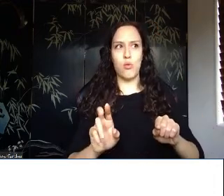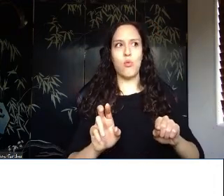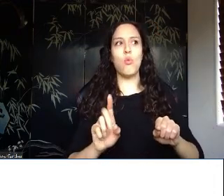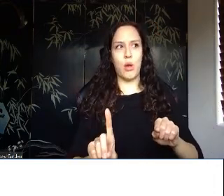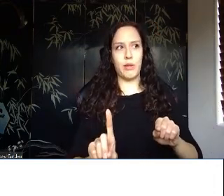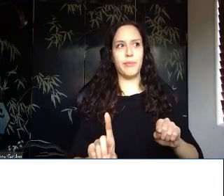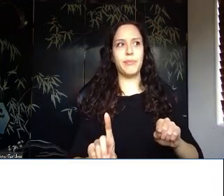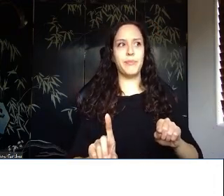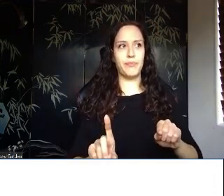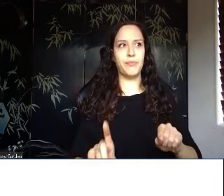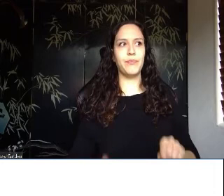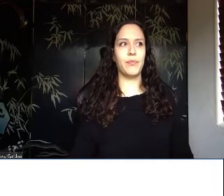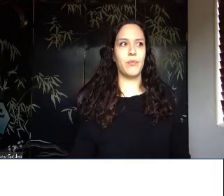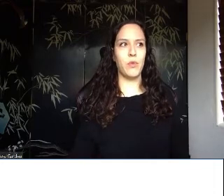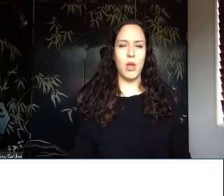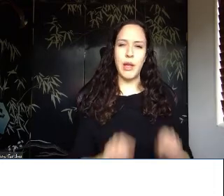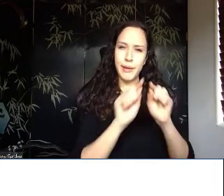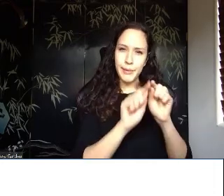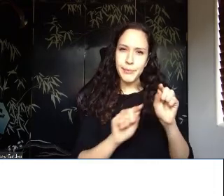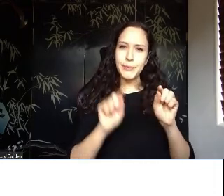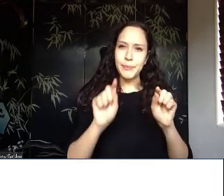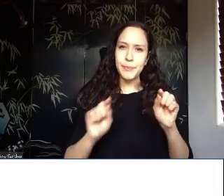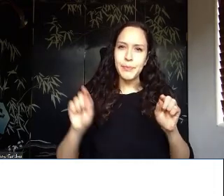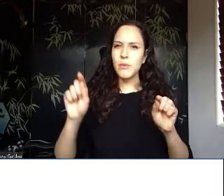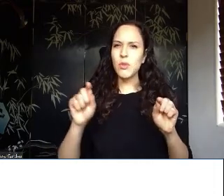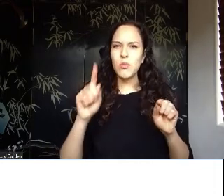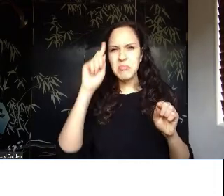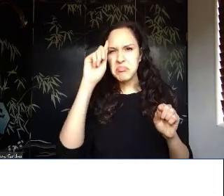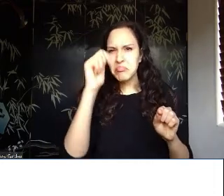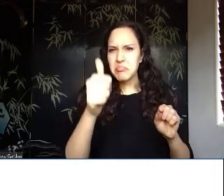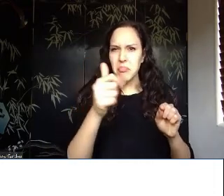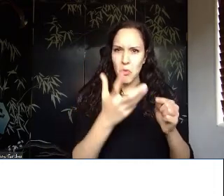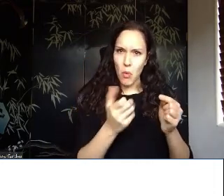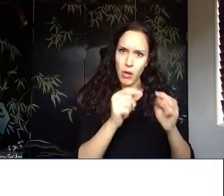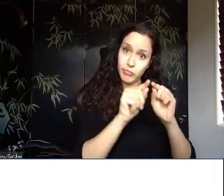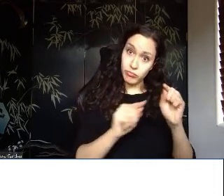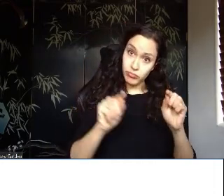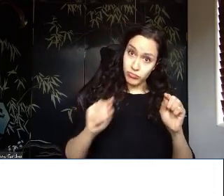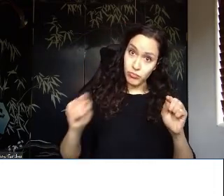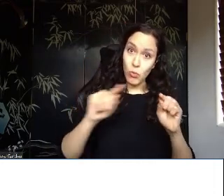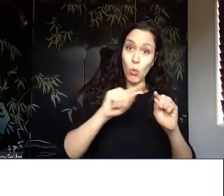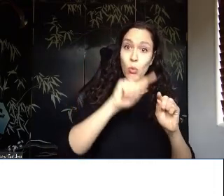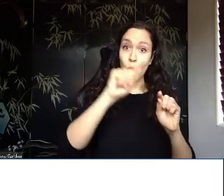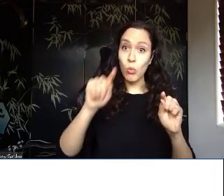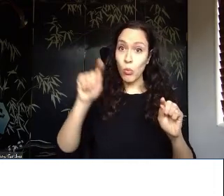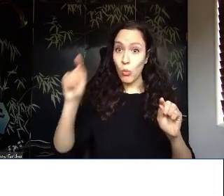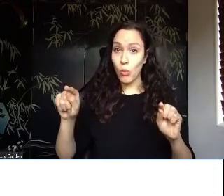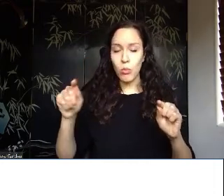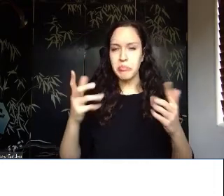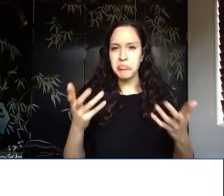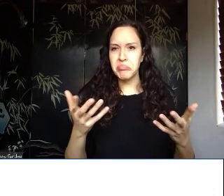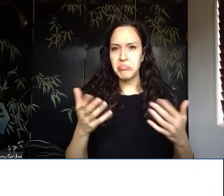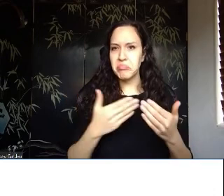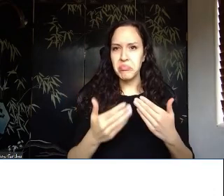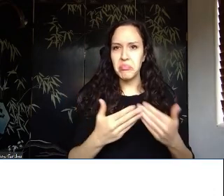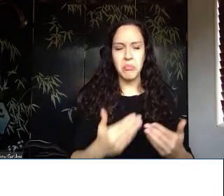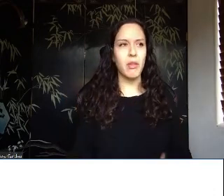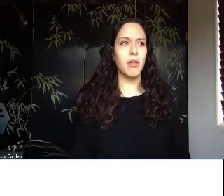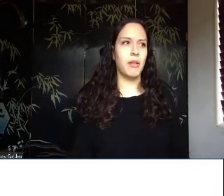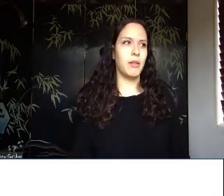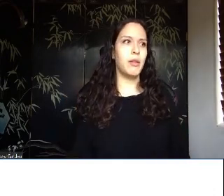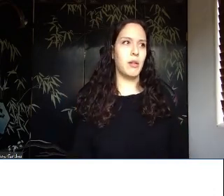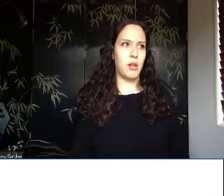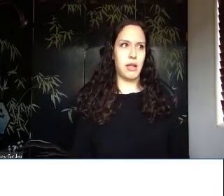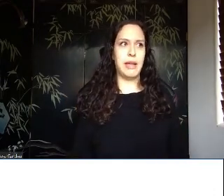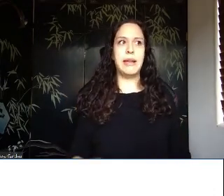can go down. It really does not matter. They're just little jumps. Okay. Ooh, 2 points make a line. Now, I want to do more, though, to make it